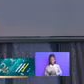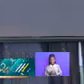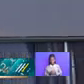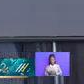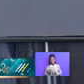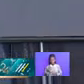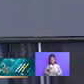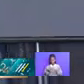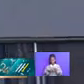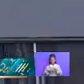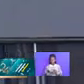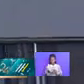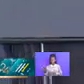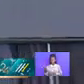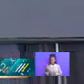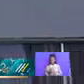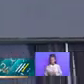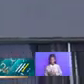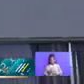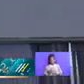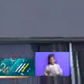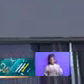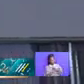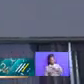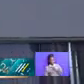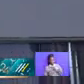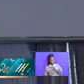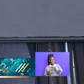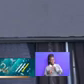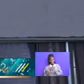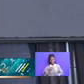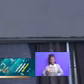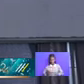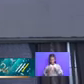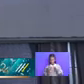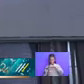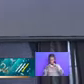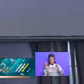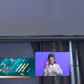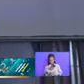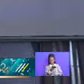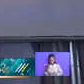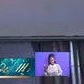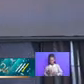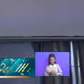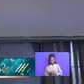with your wife as I was ministering the lord gave me a prophetic word for both of